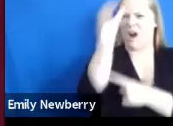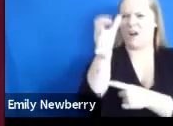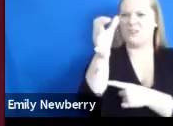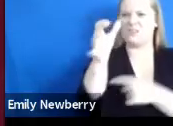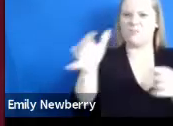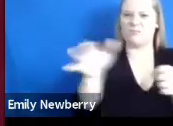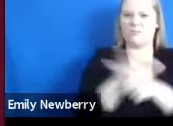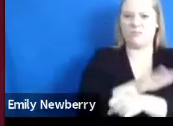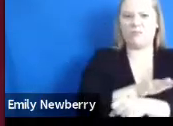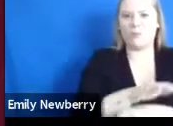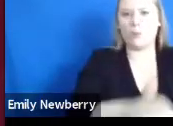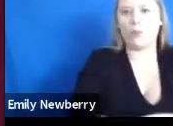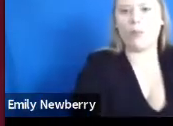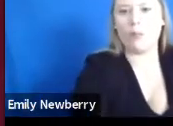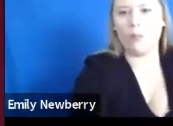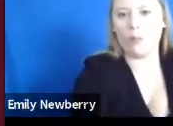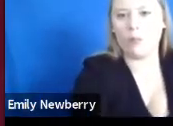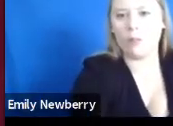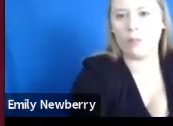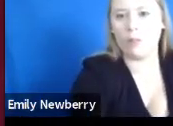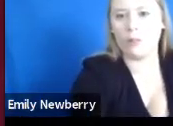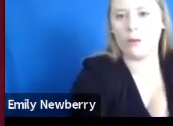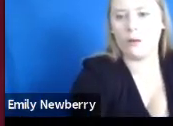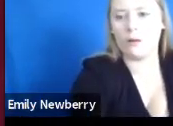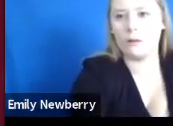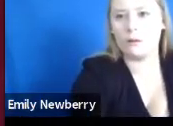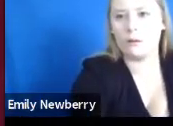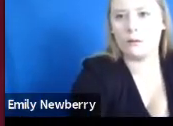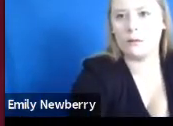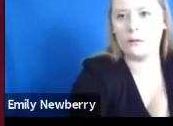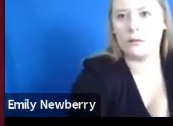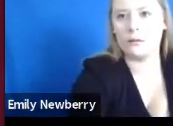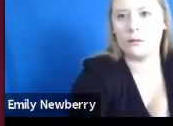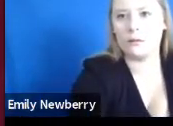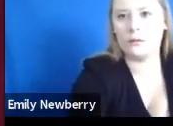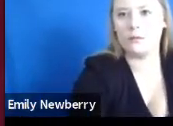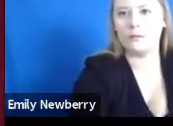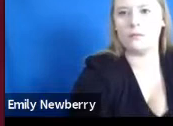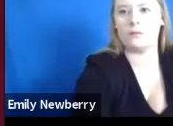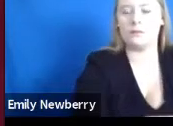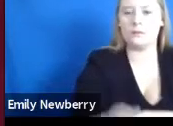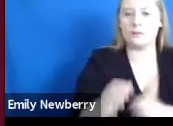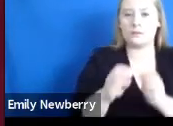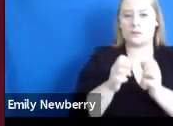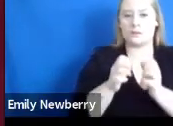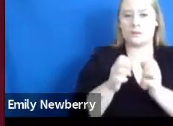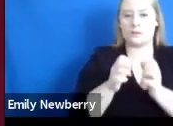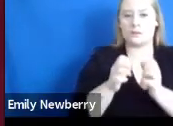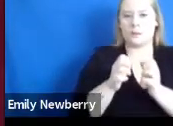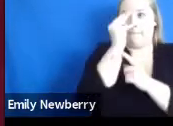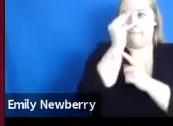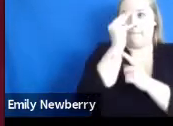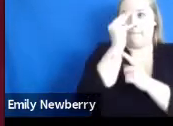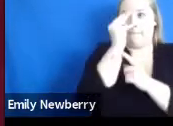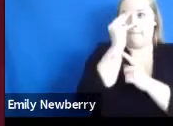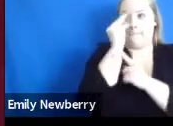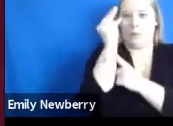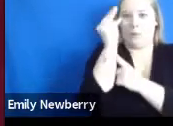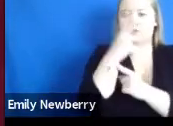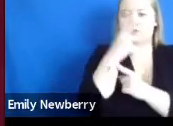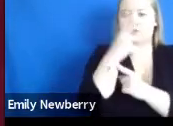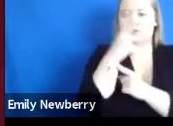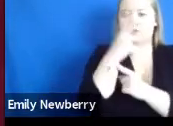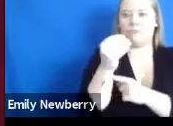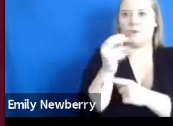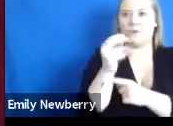to warfare. So in Navajo mythology and in mythology throughout North America,